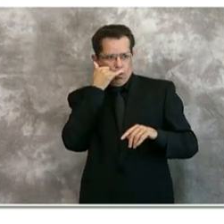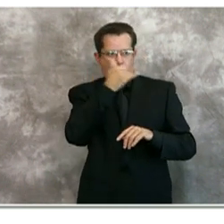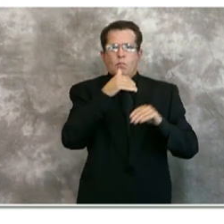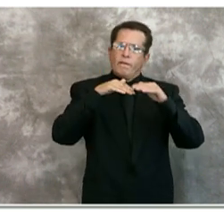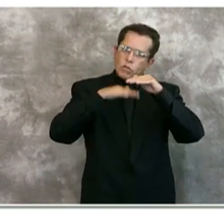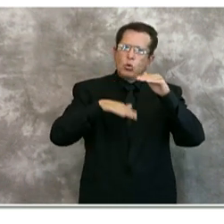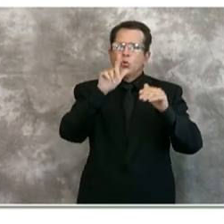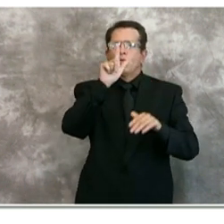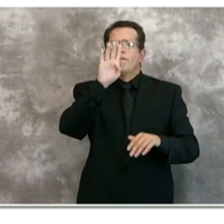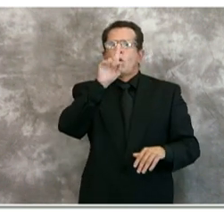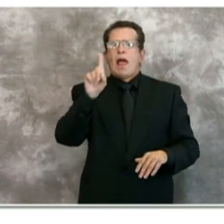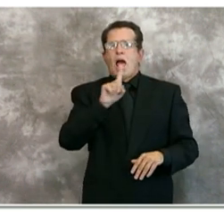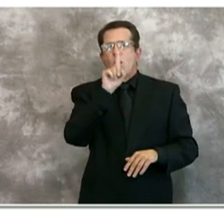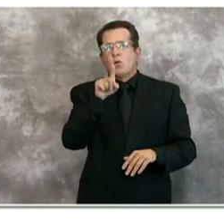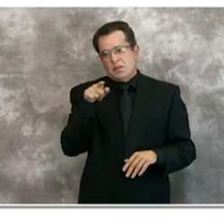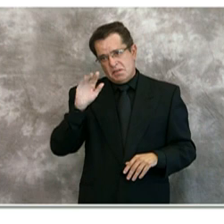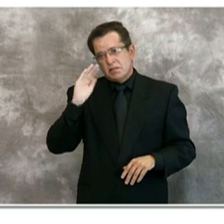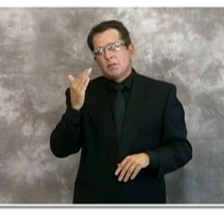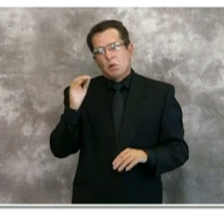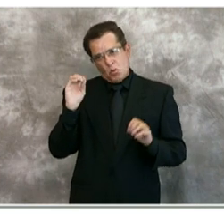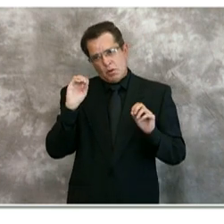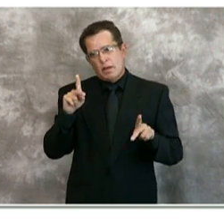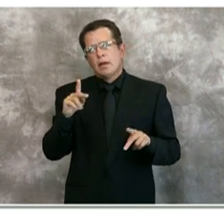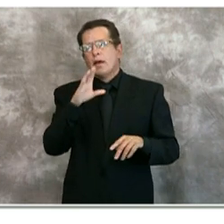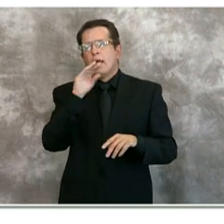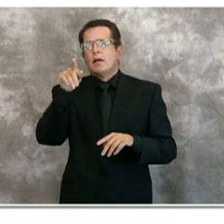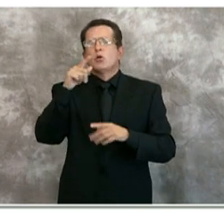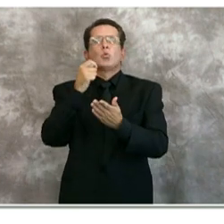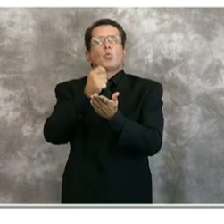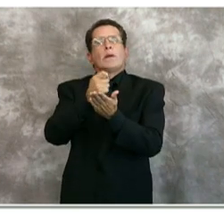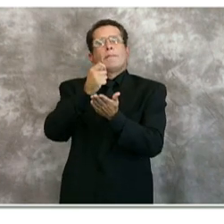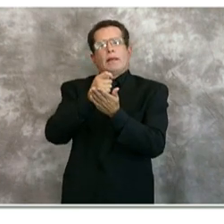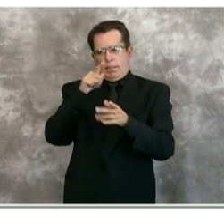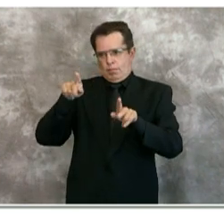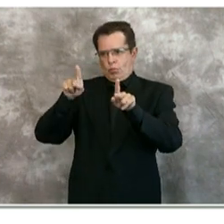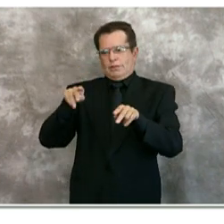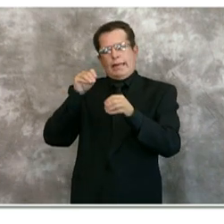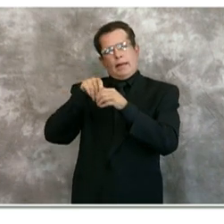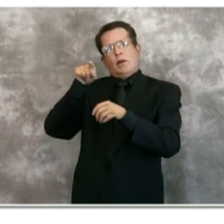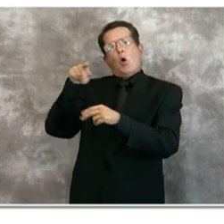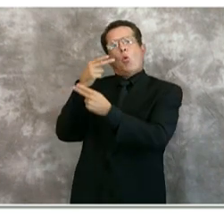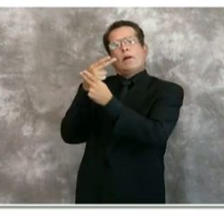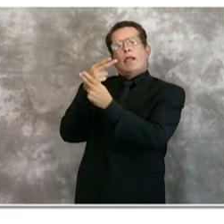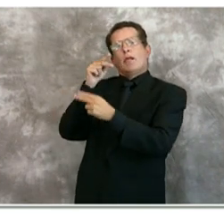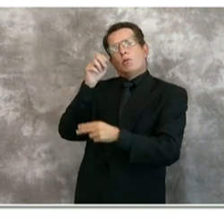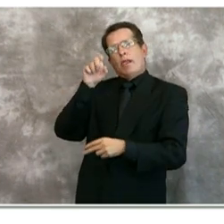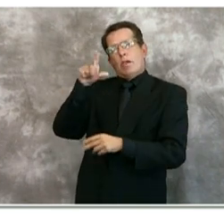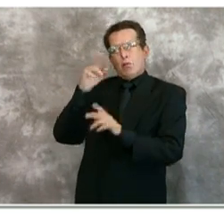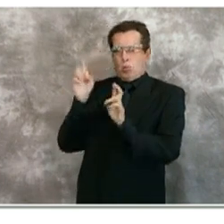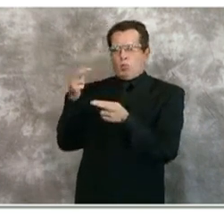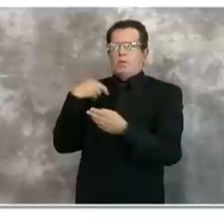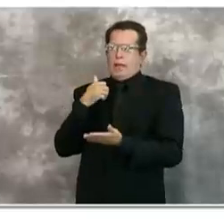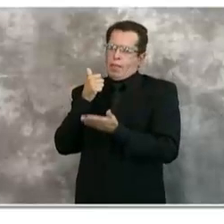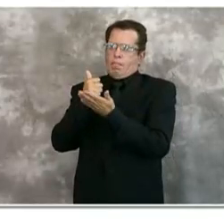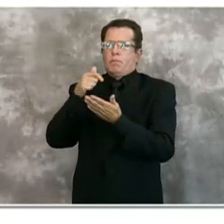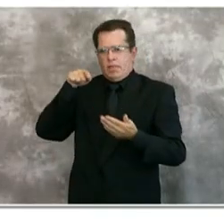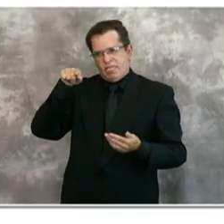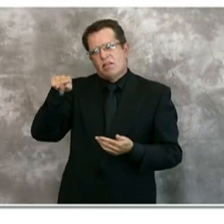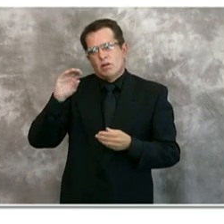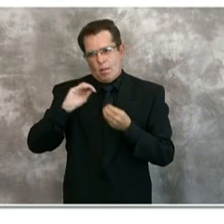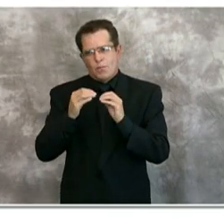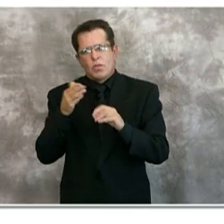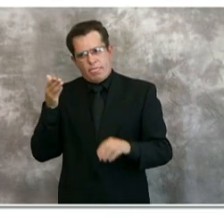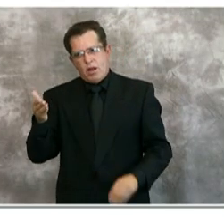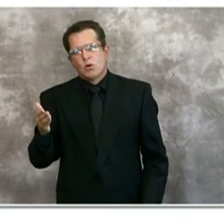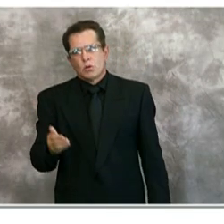can see the treatment, those in our individuals in our public health room, the total numbers along with convalescent plasma. For today's totals in